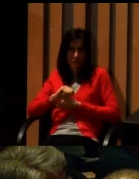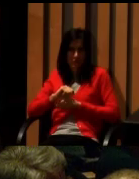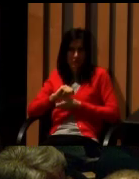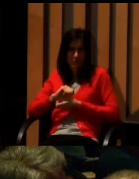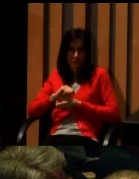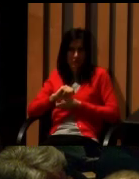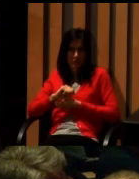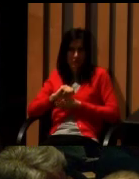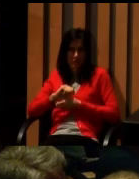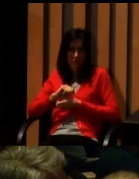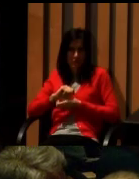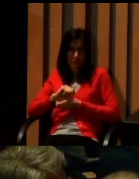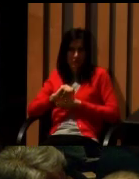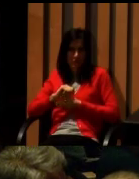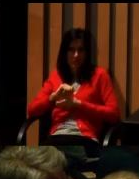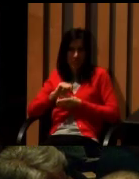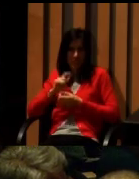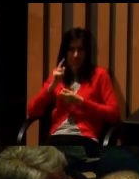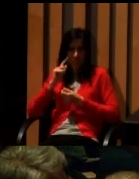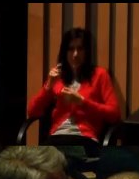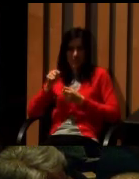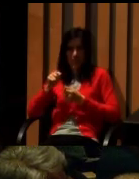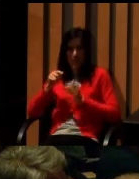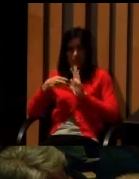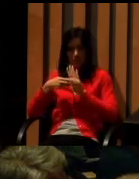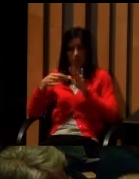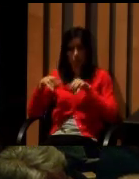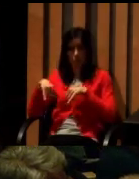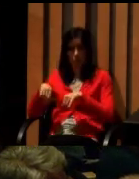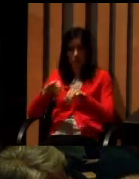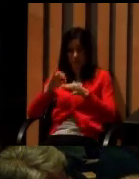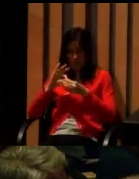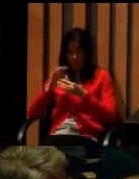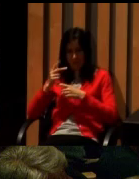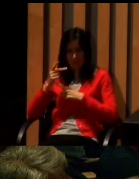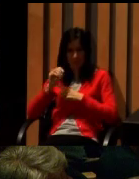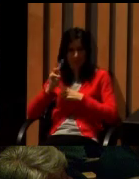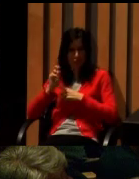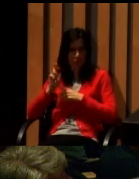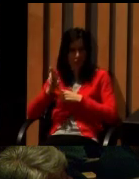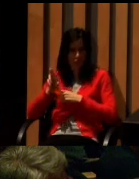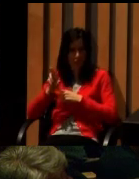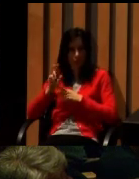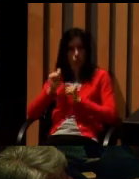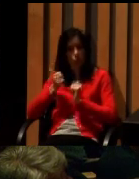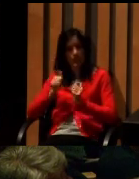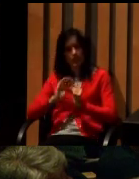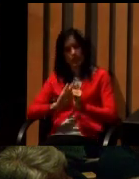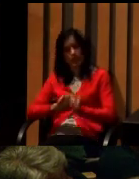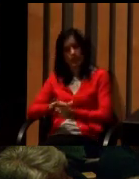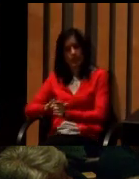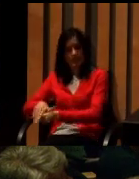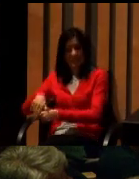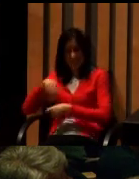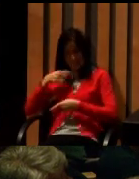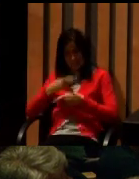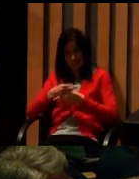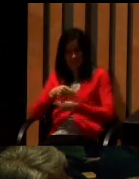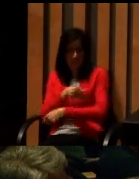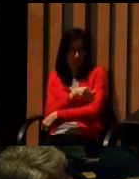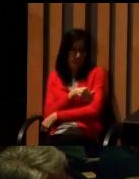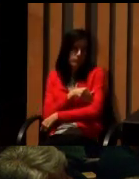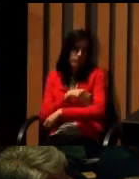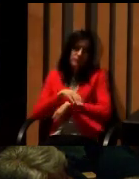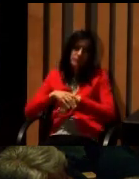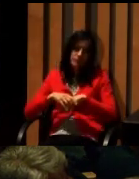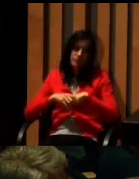all about these stereotypes is about power. It's about put the other person, the others down. And it's a hidden agenda, and